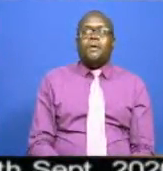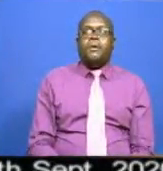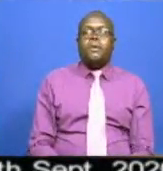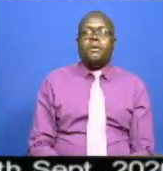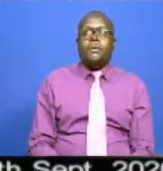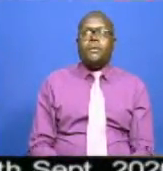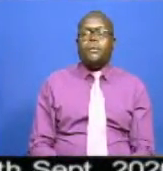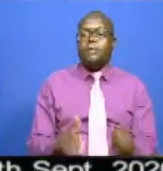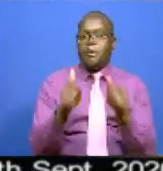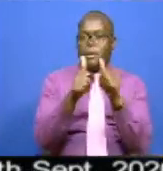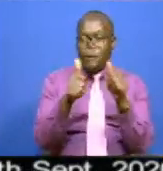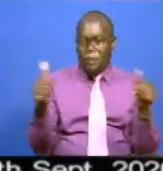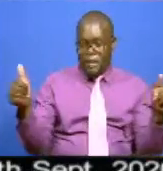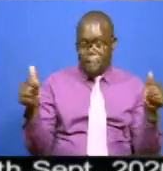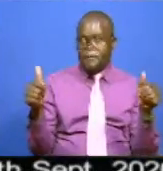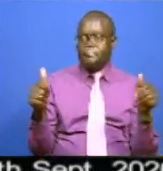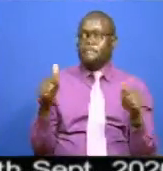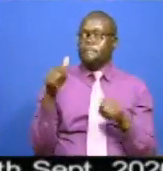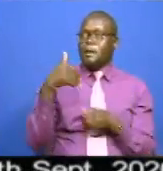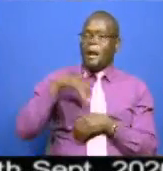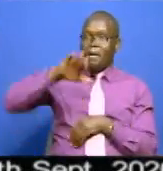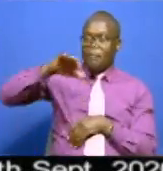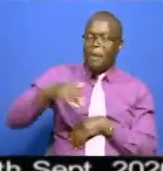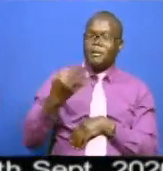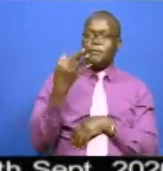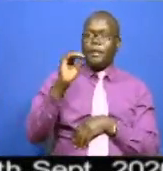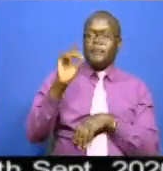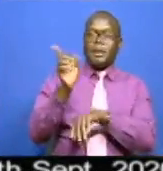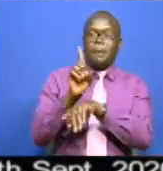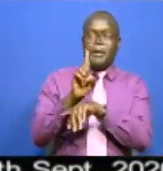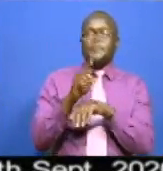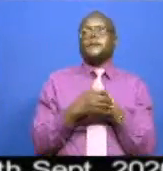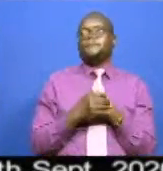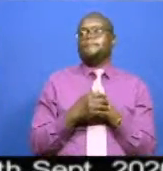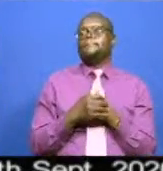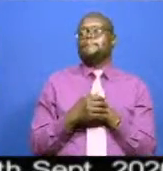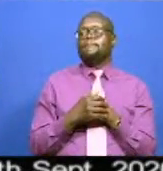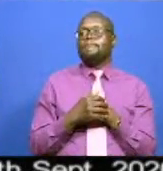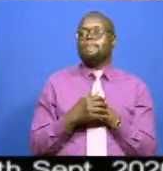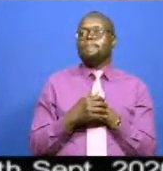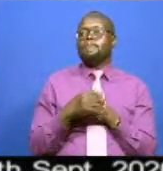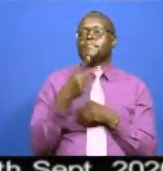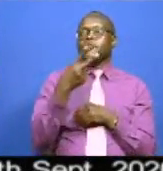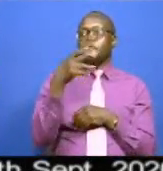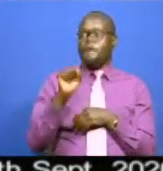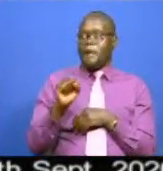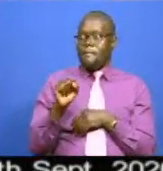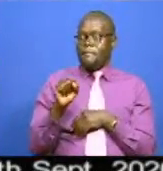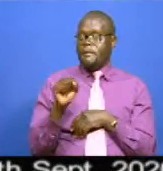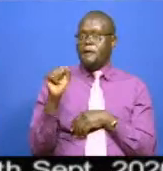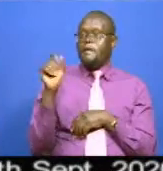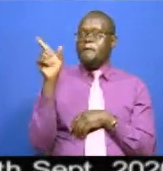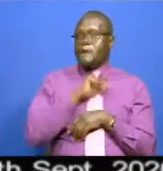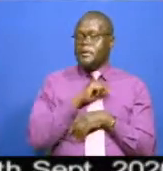Well, honour members, the motion had a balance of 30 minutes. The 25 minutes have been